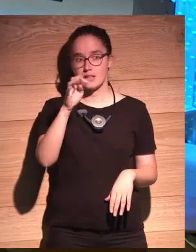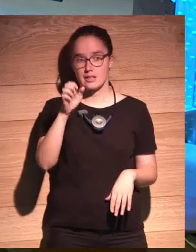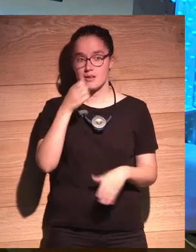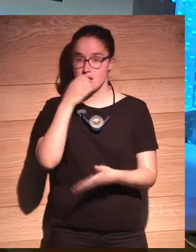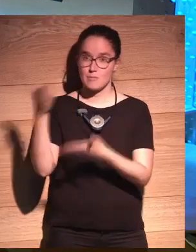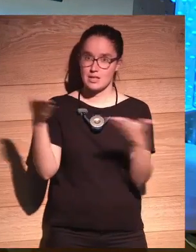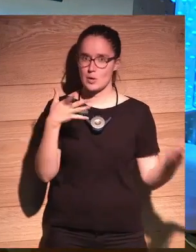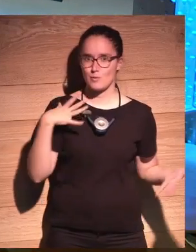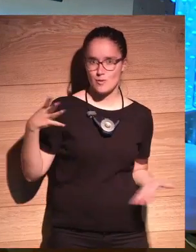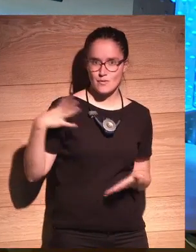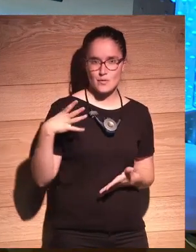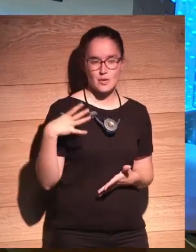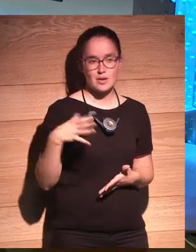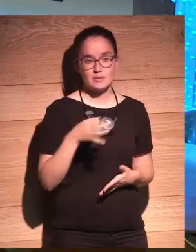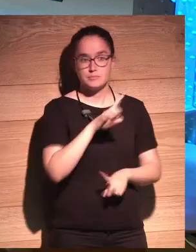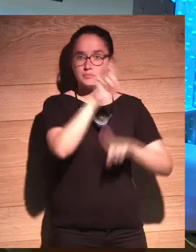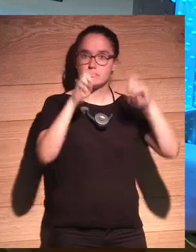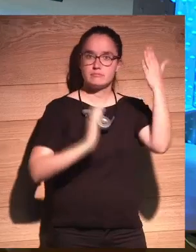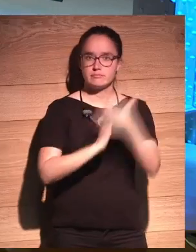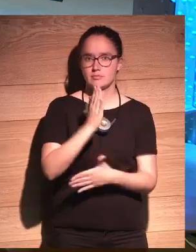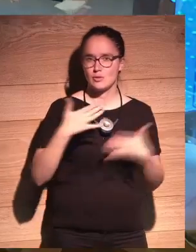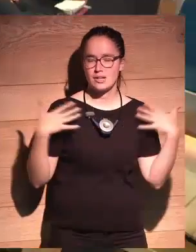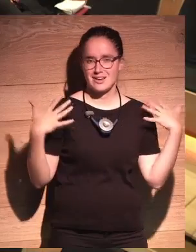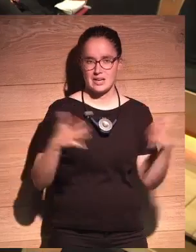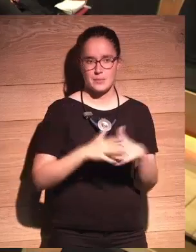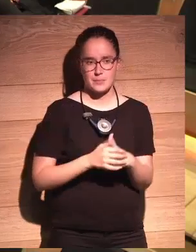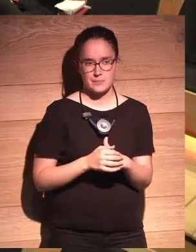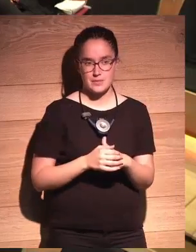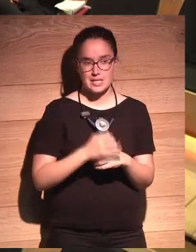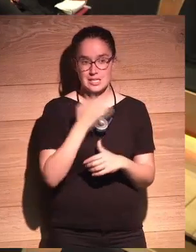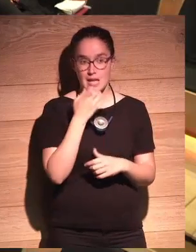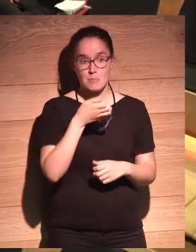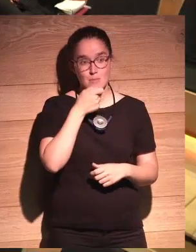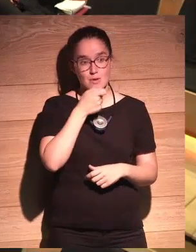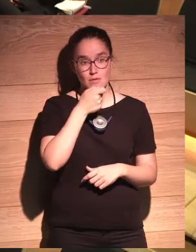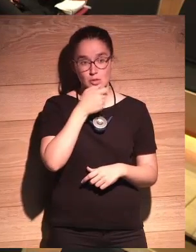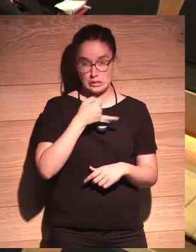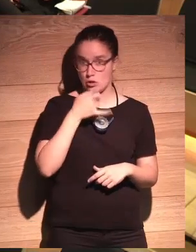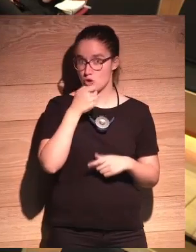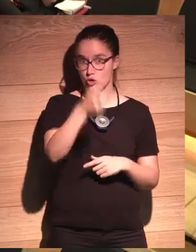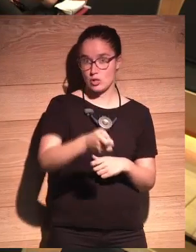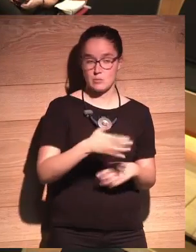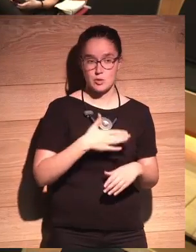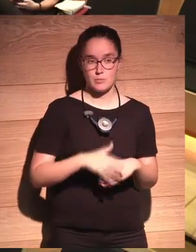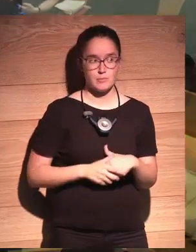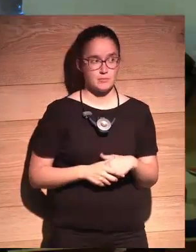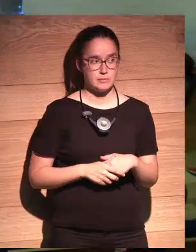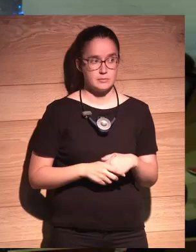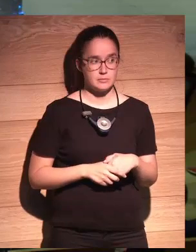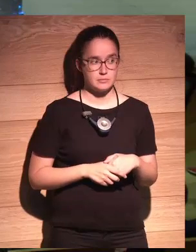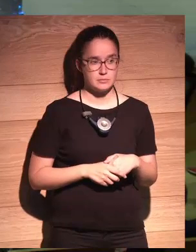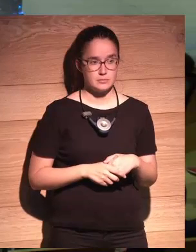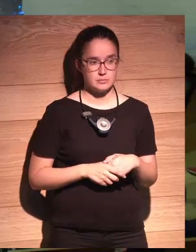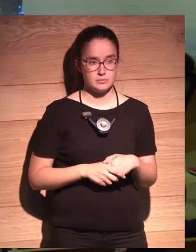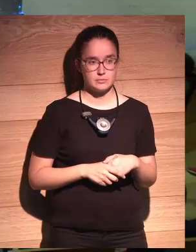to Gunnar and Grete, and also open up the debate, the floor to the audience. Do we have